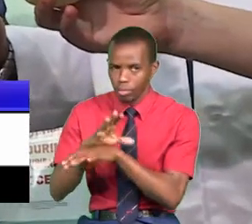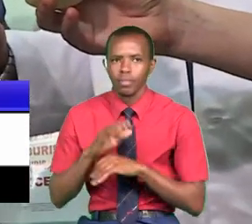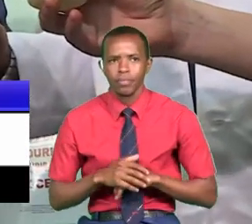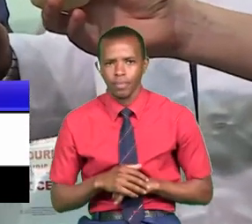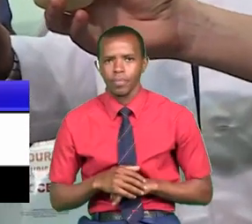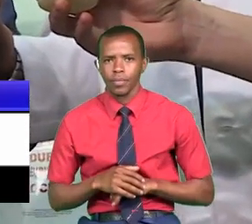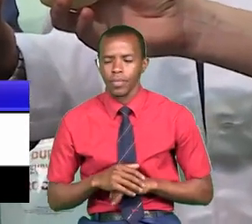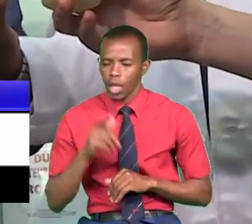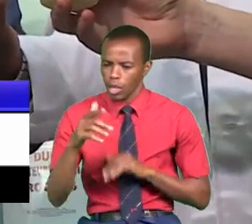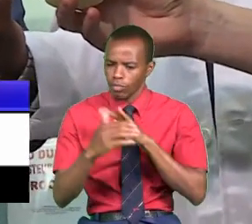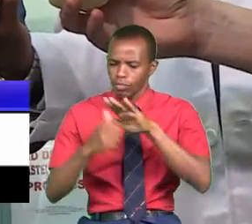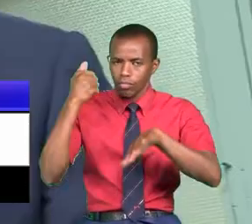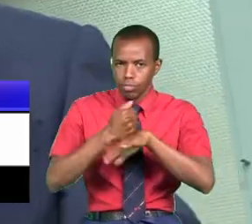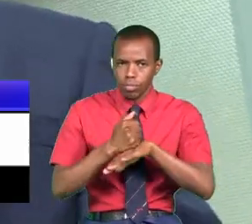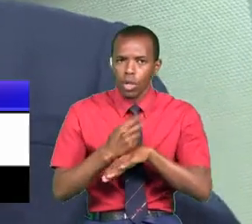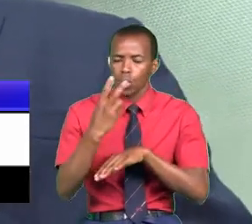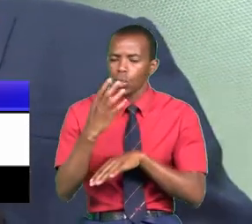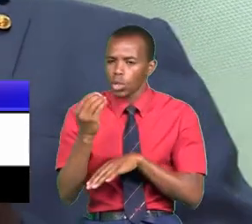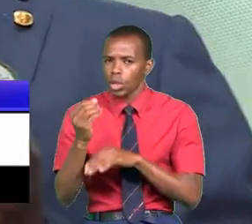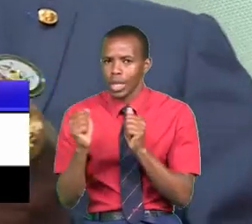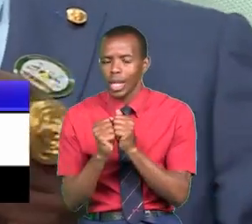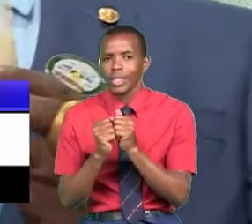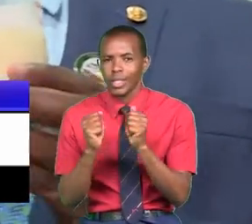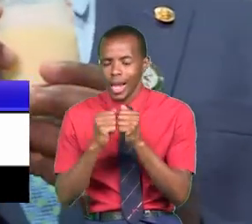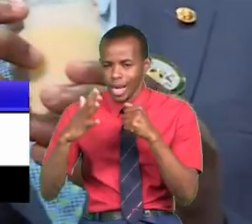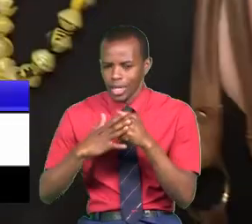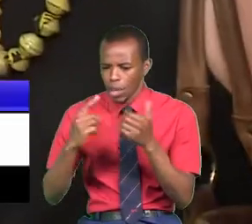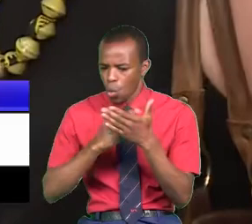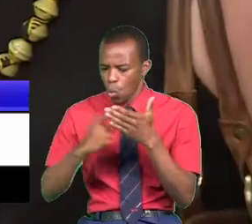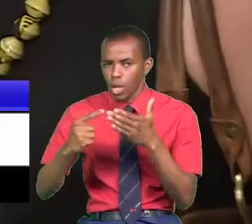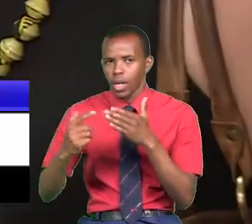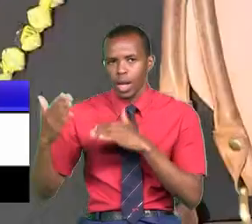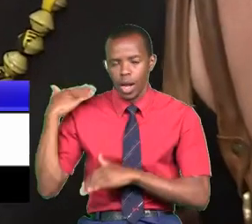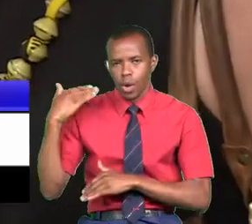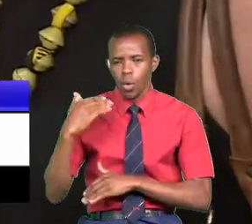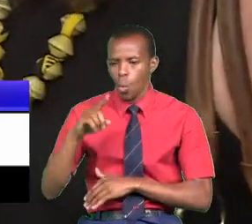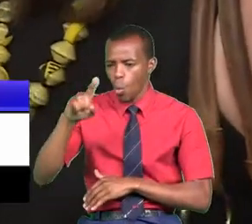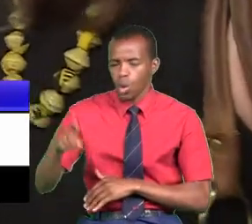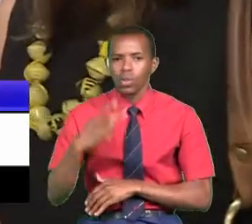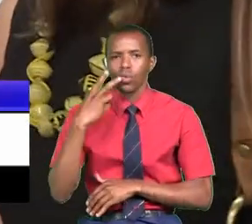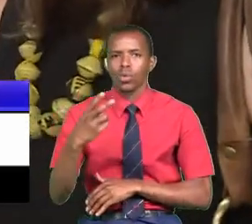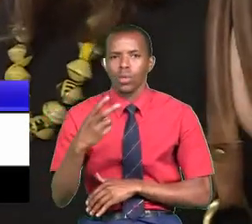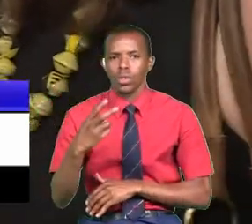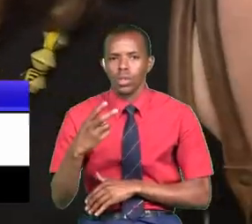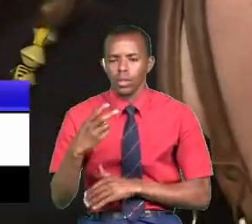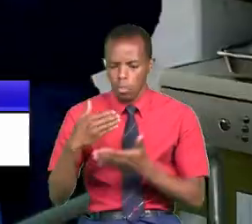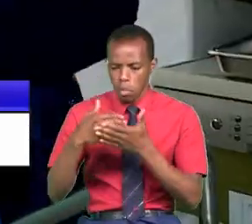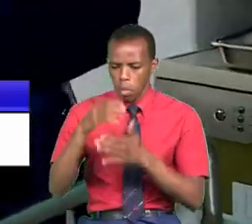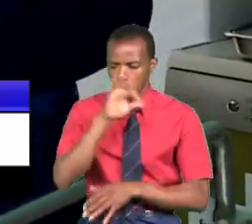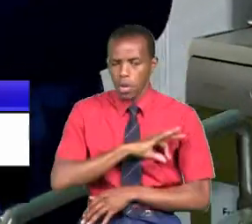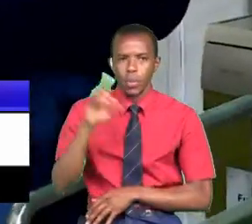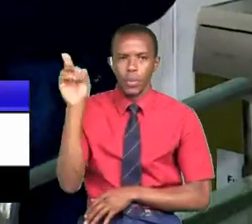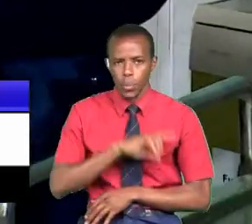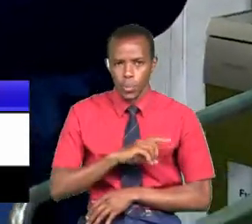Since its inception in 2019, in the last weeks, about 1,200 have benefited from the